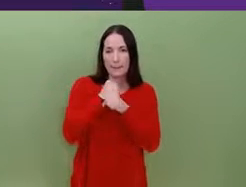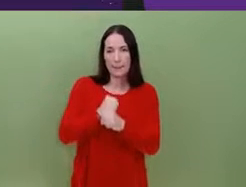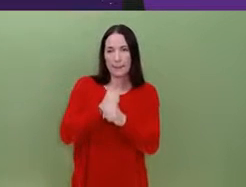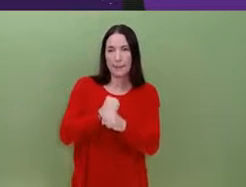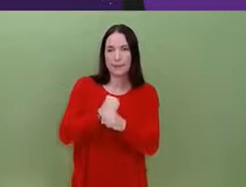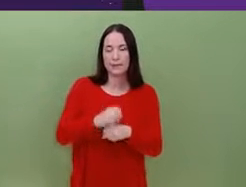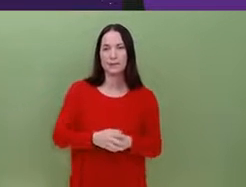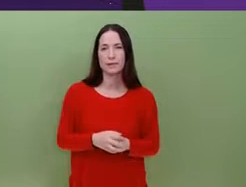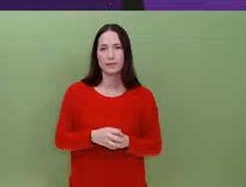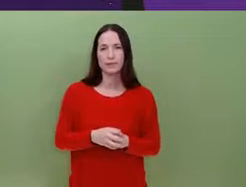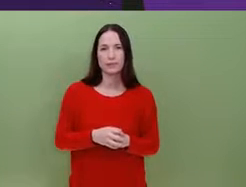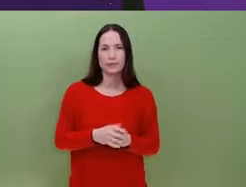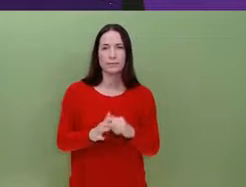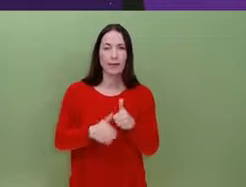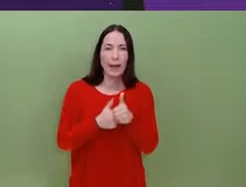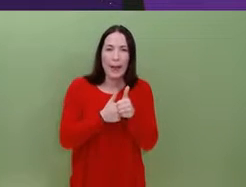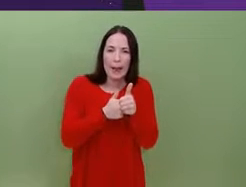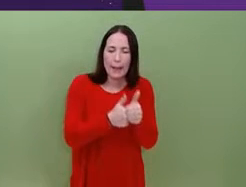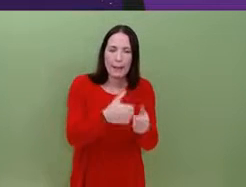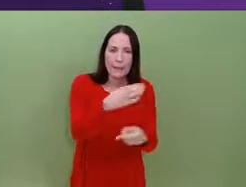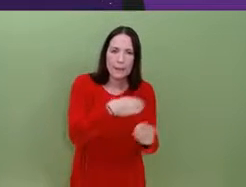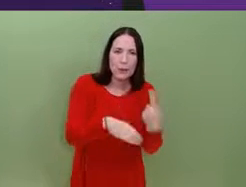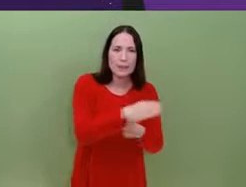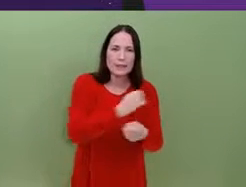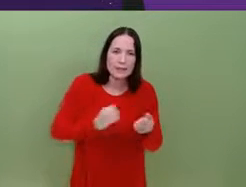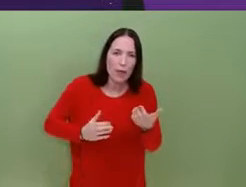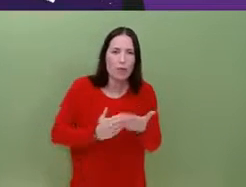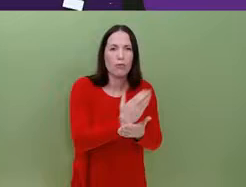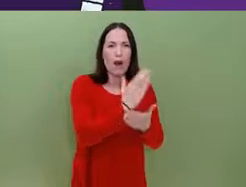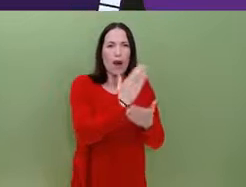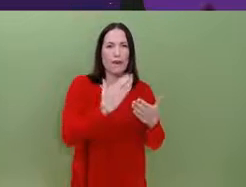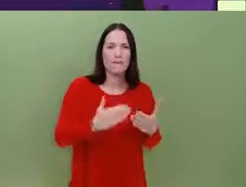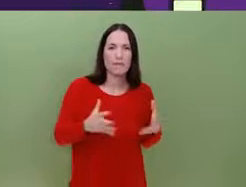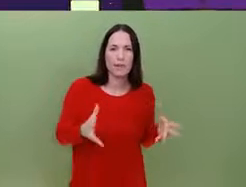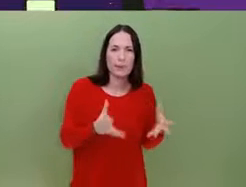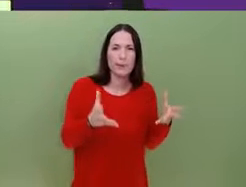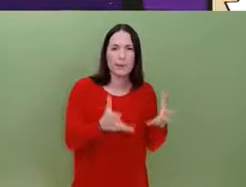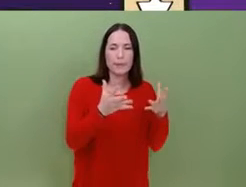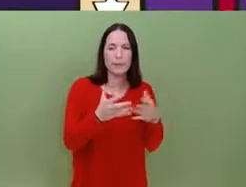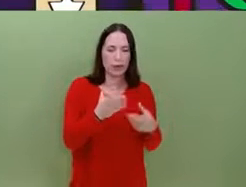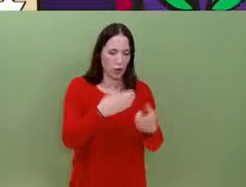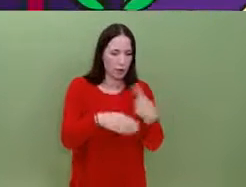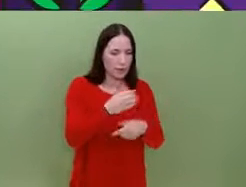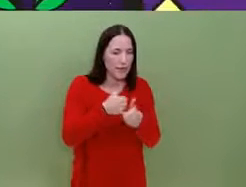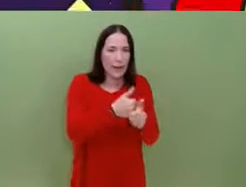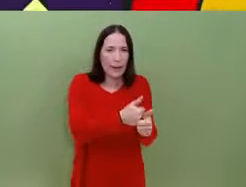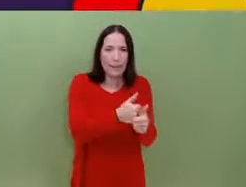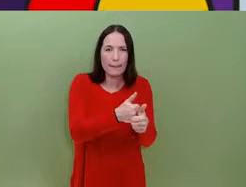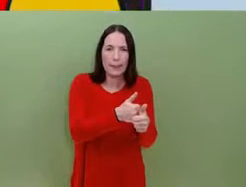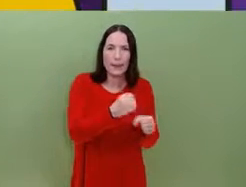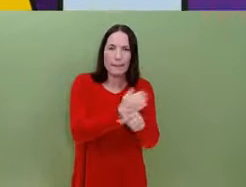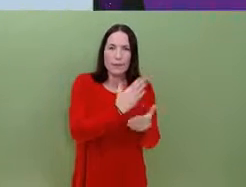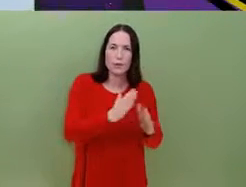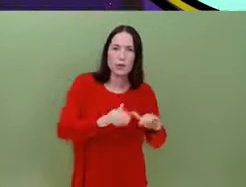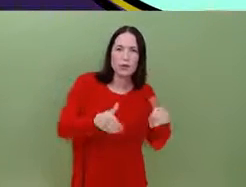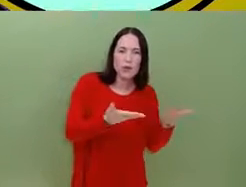Help our communities to thrive. By working with communities to make services more